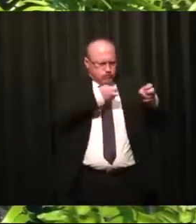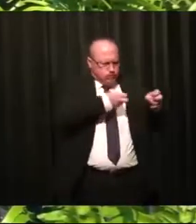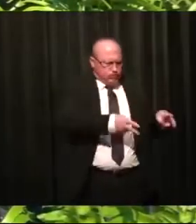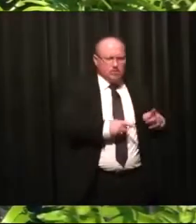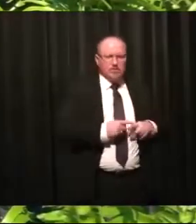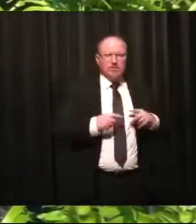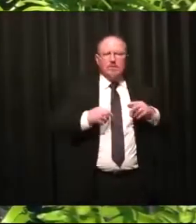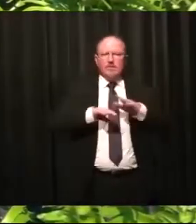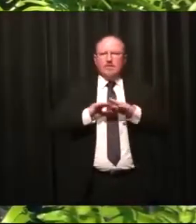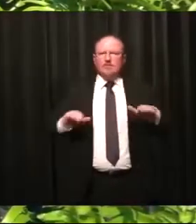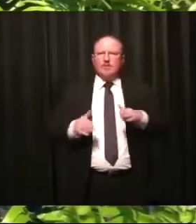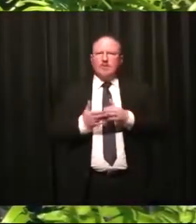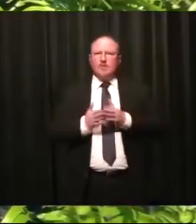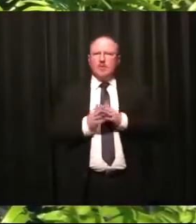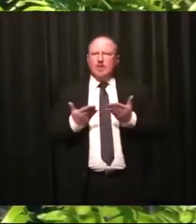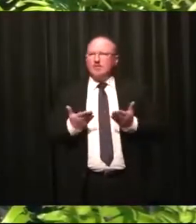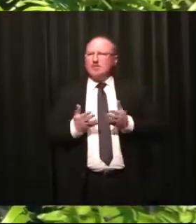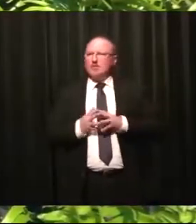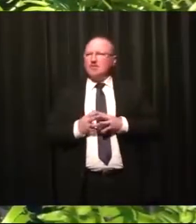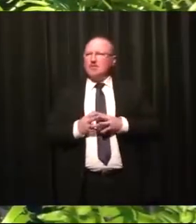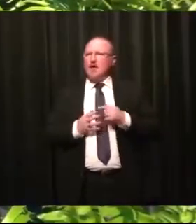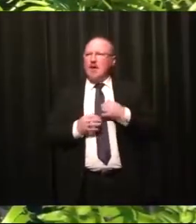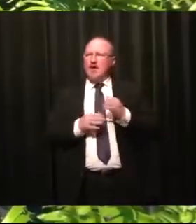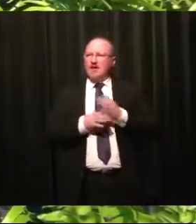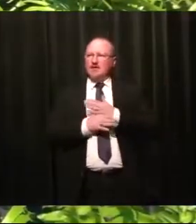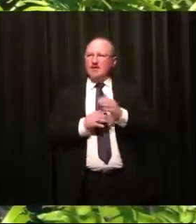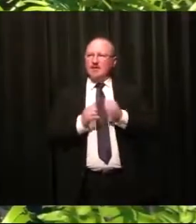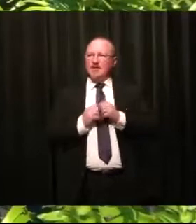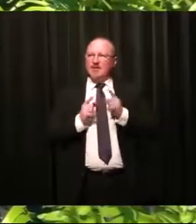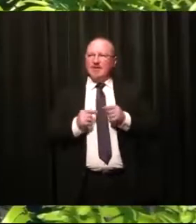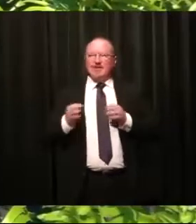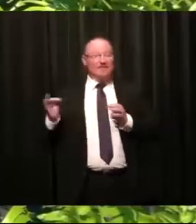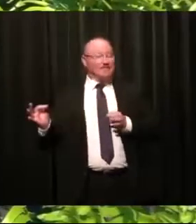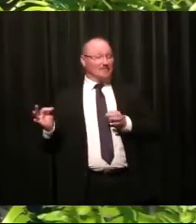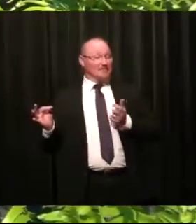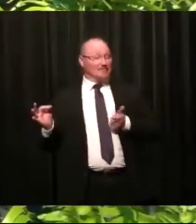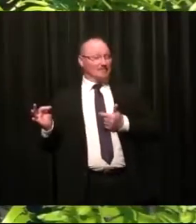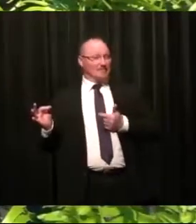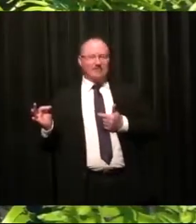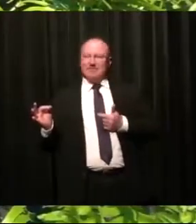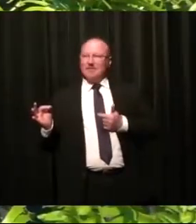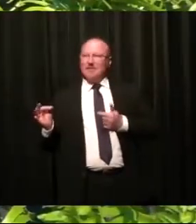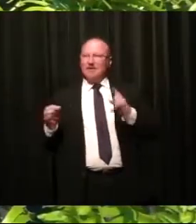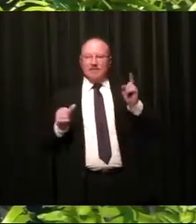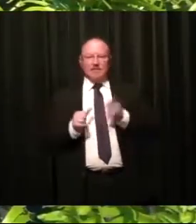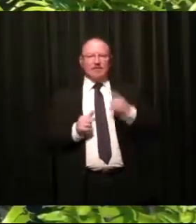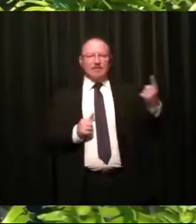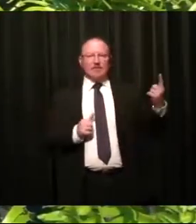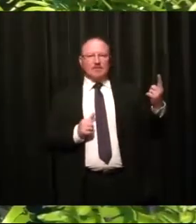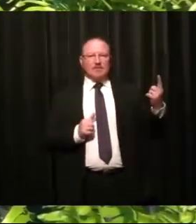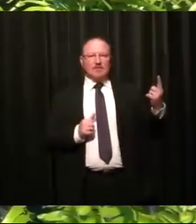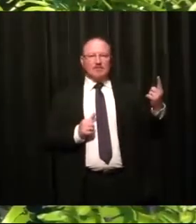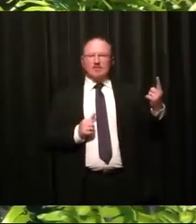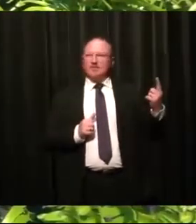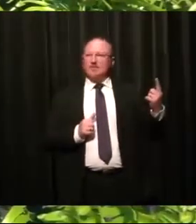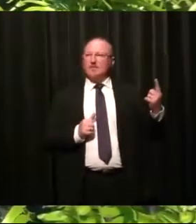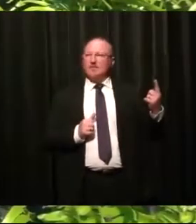transfer from children's books. I'd like to share a few with you. Like the first